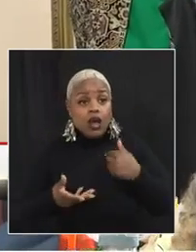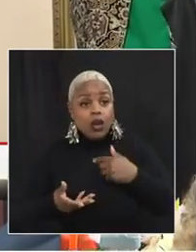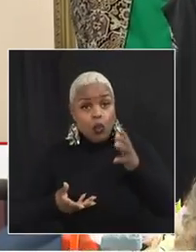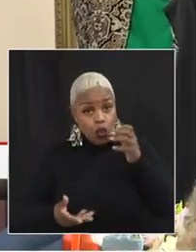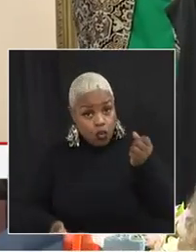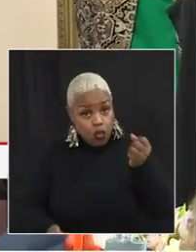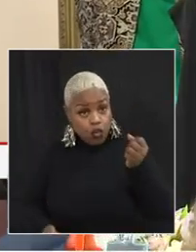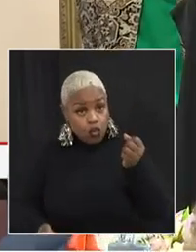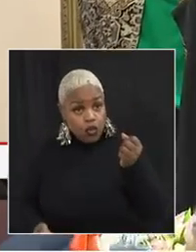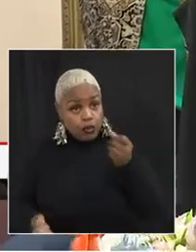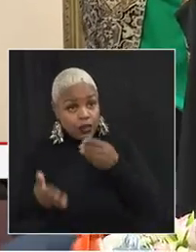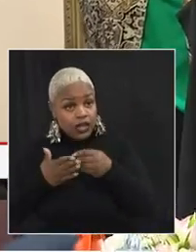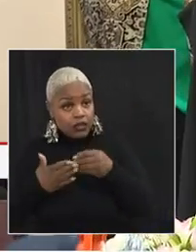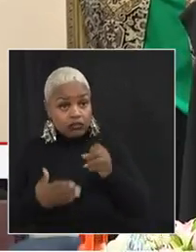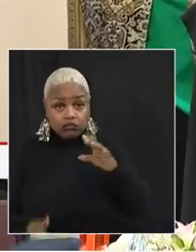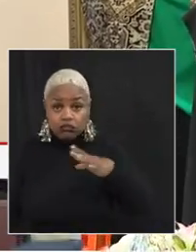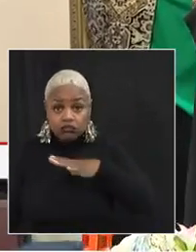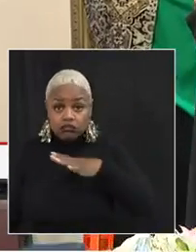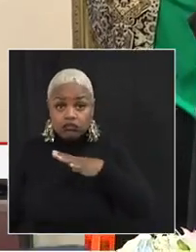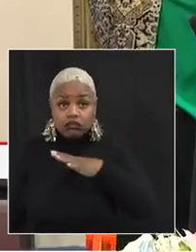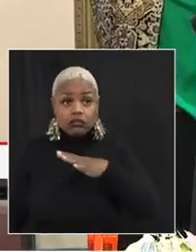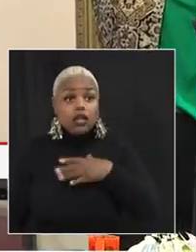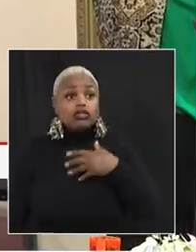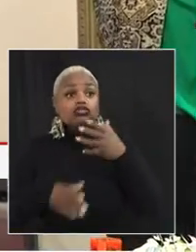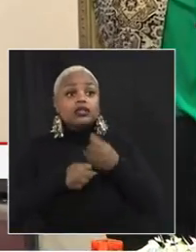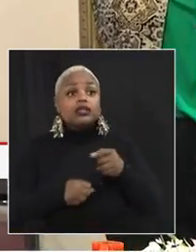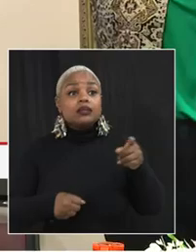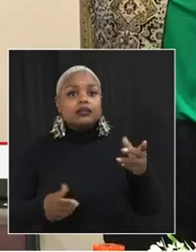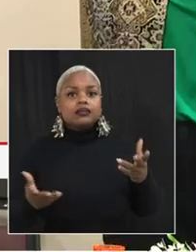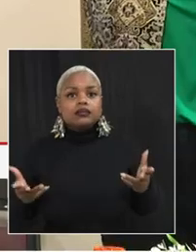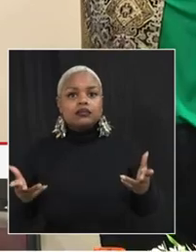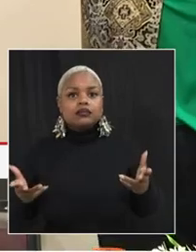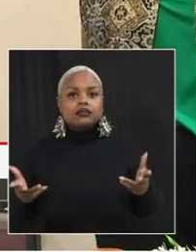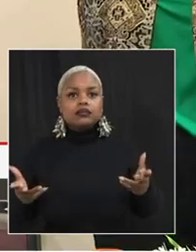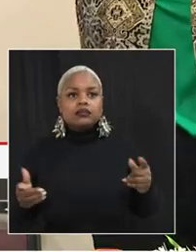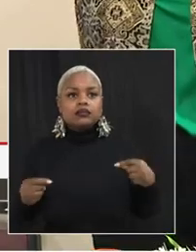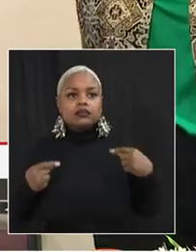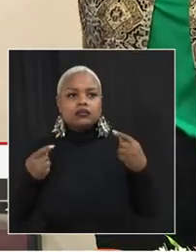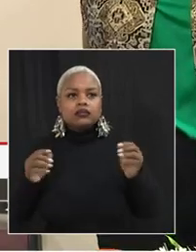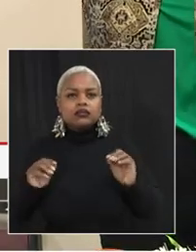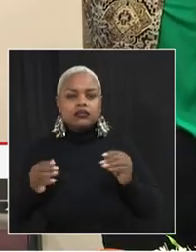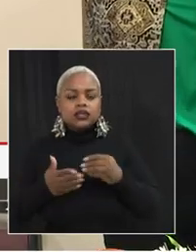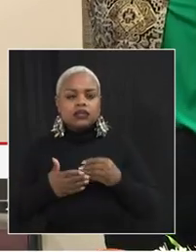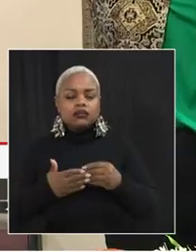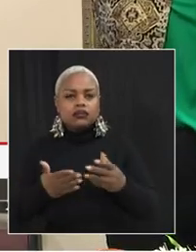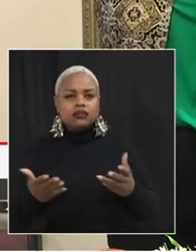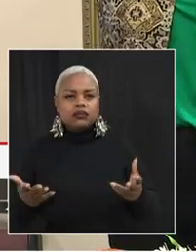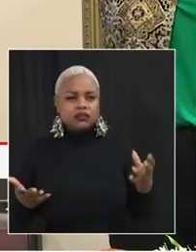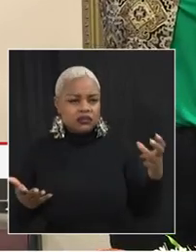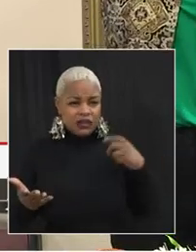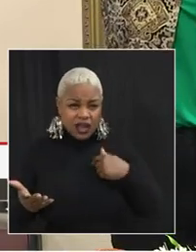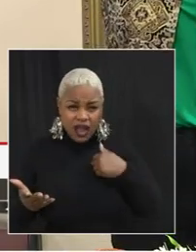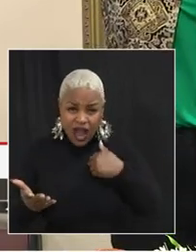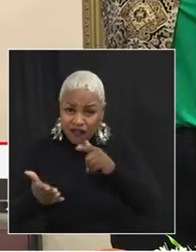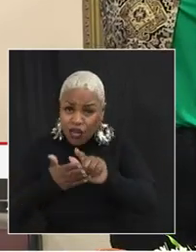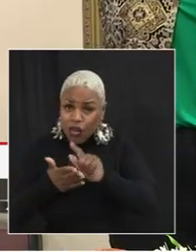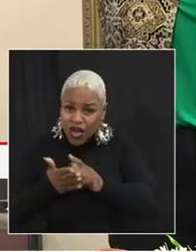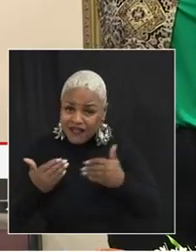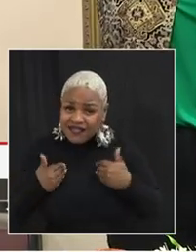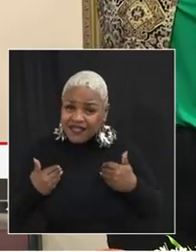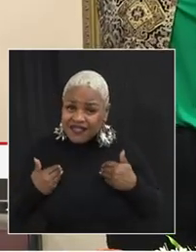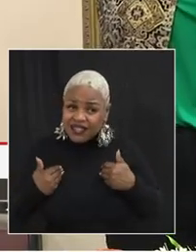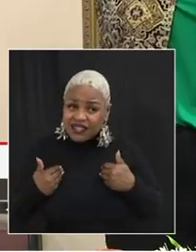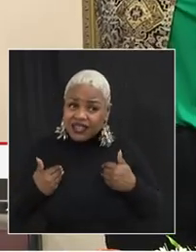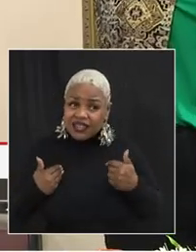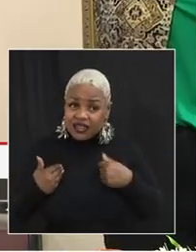I trusted them. I have not seen it this day, Mayor. And I do have lawyers. I've had lawyers, and they've all been